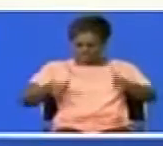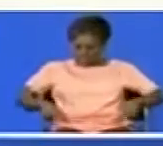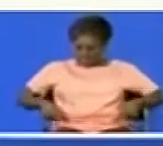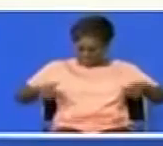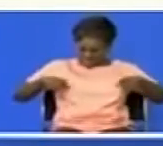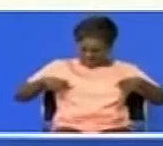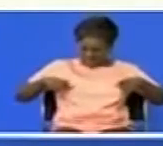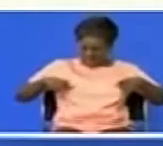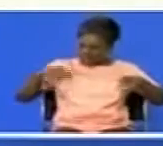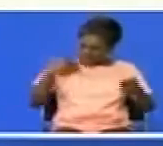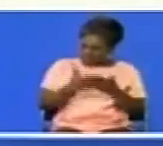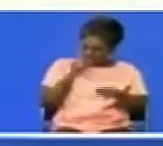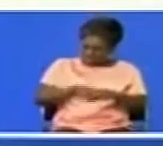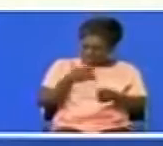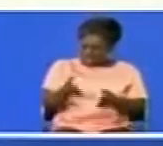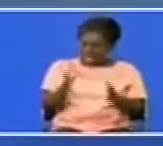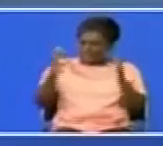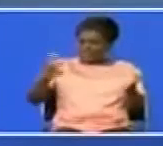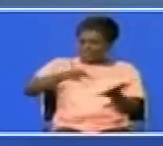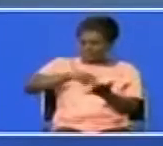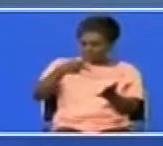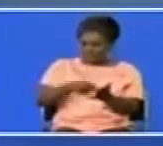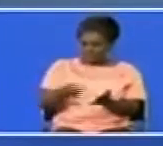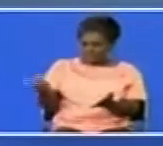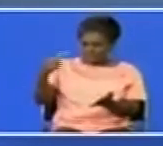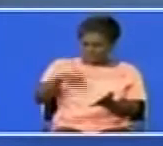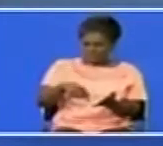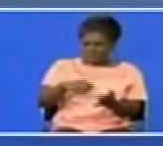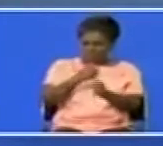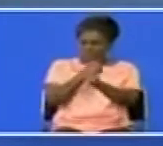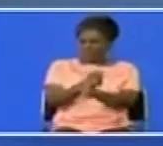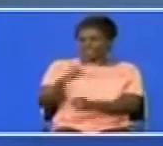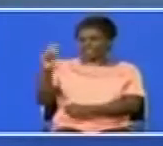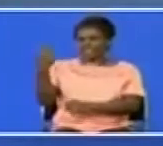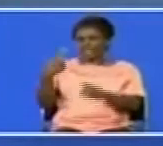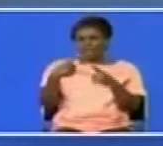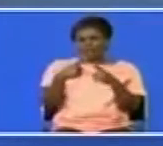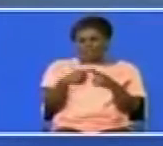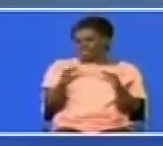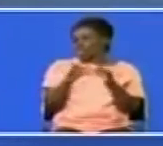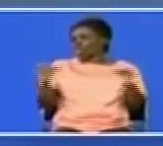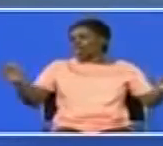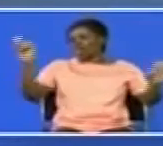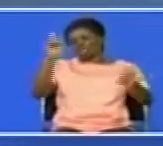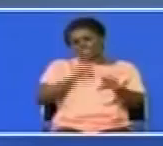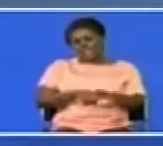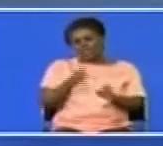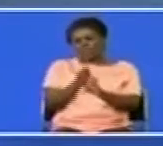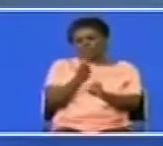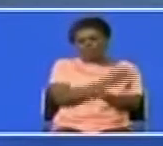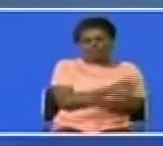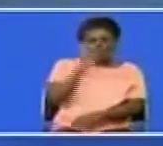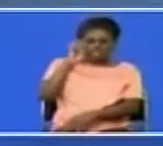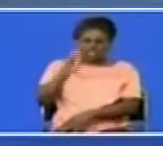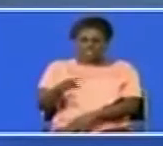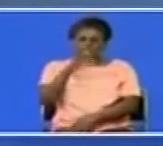Okay. Until we do that, the big projects will come in, they will safeguard Kenya, yes, but they will take a while for us to see the